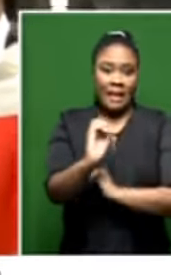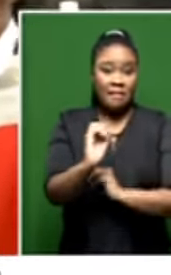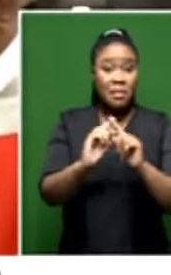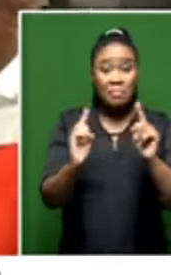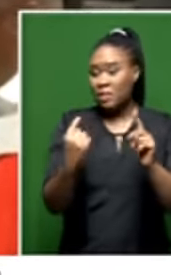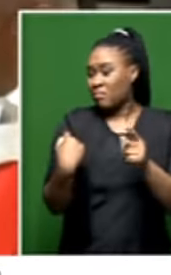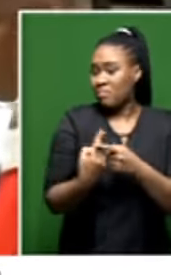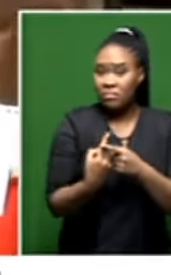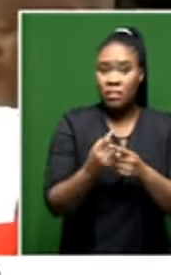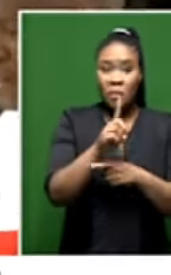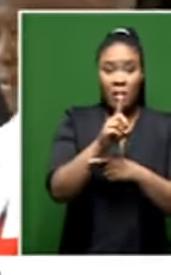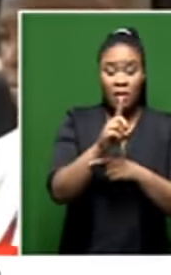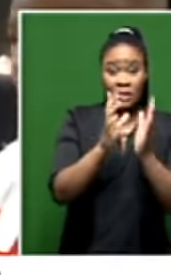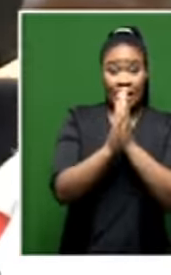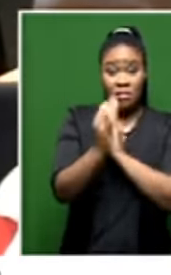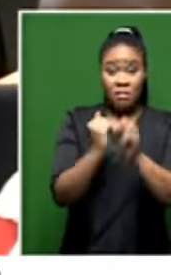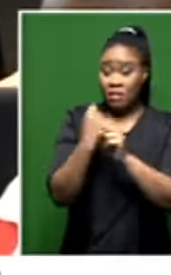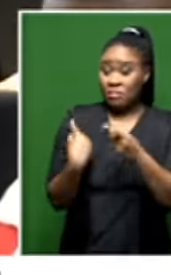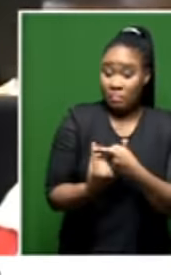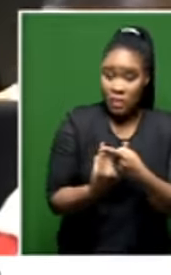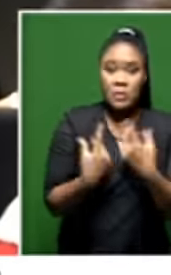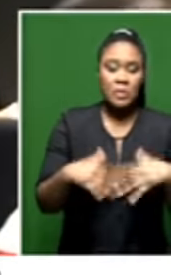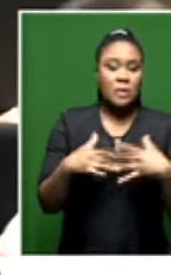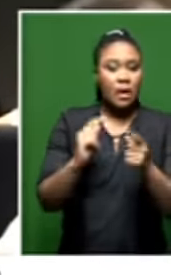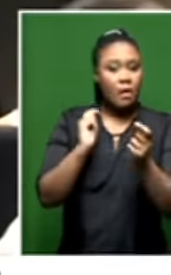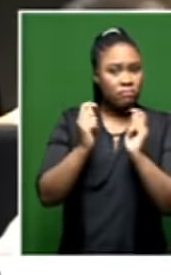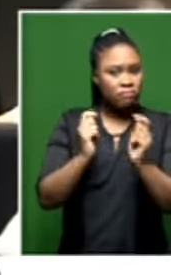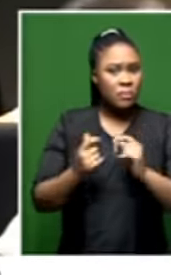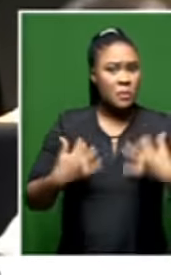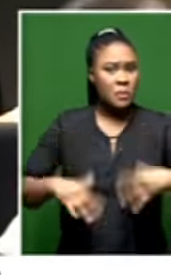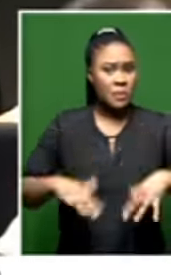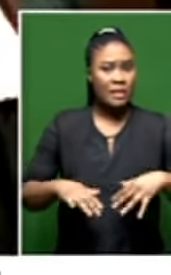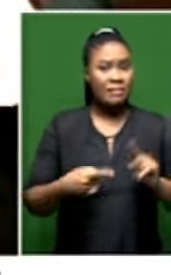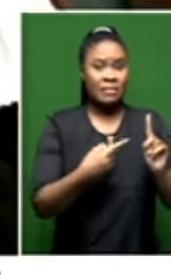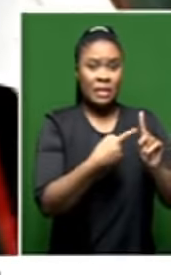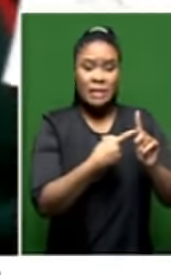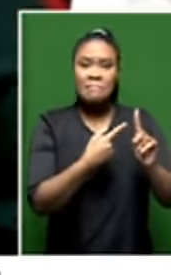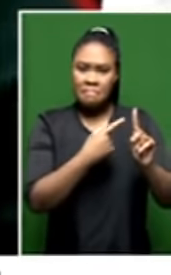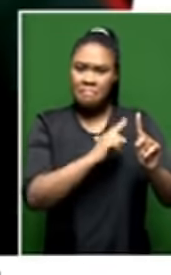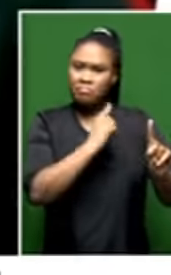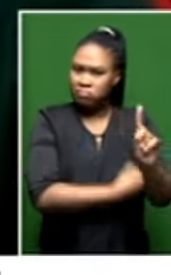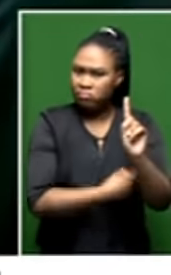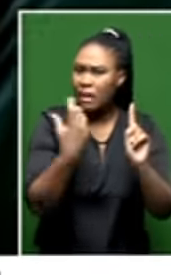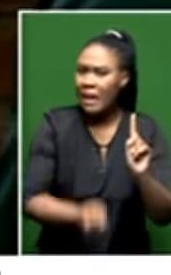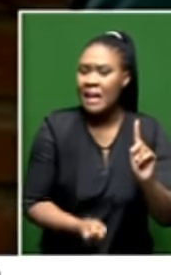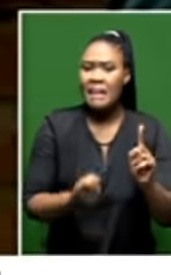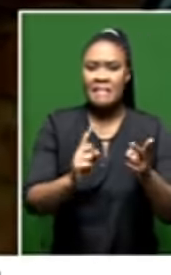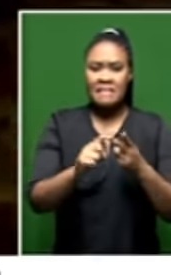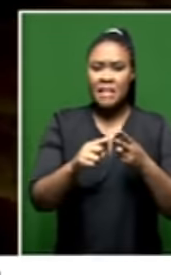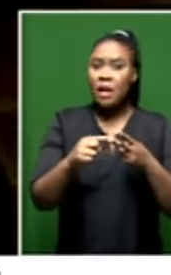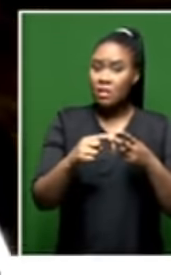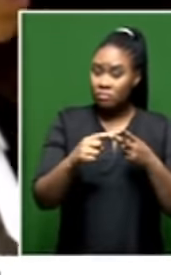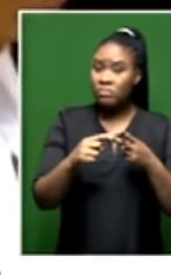so. Chief Justice now has considerable administrative responsibilities, considerable formal